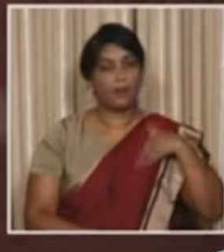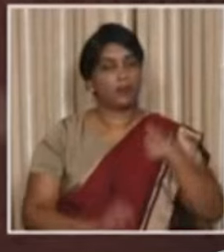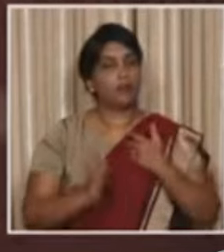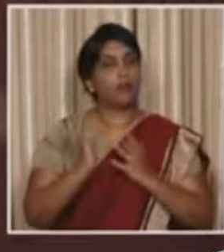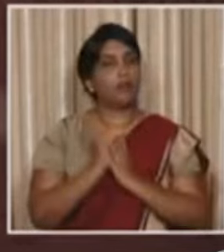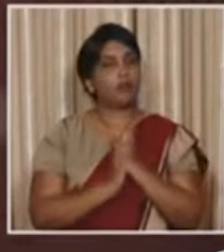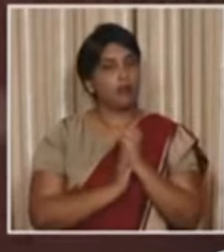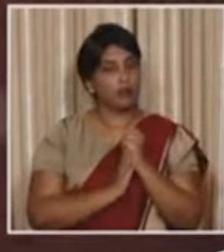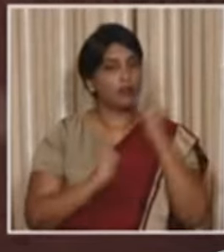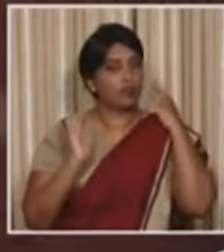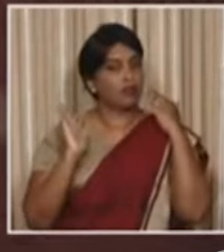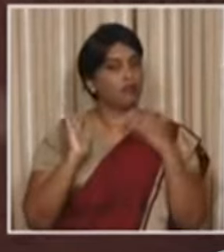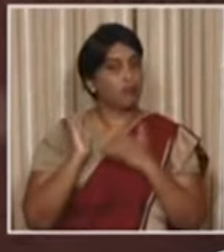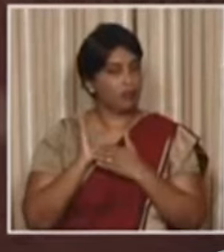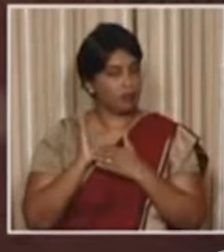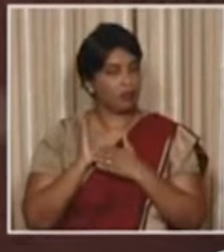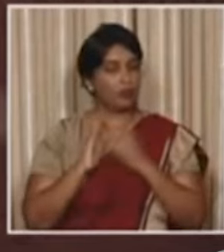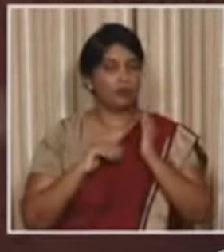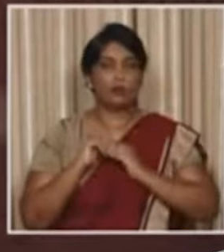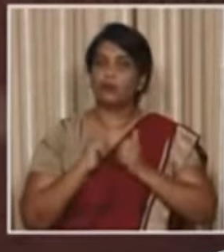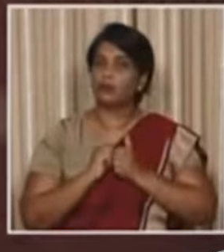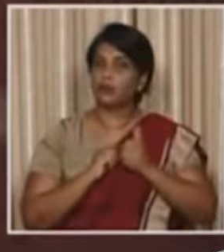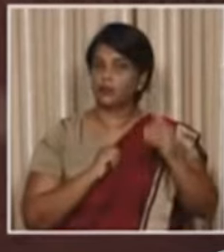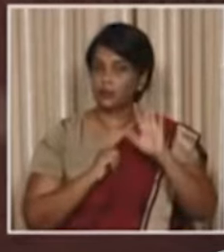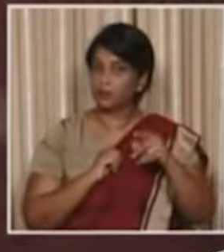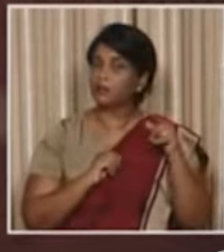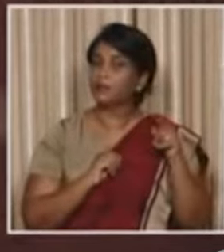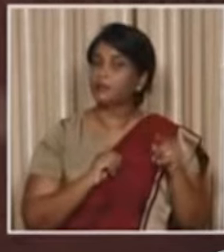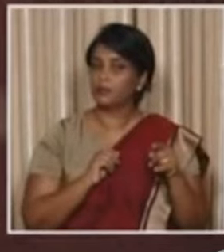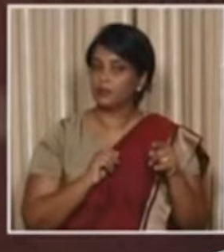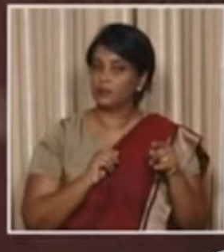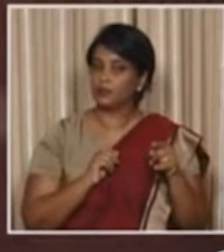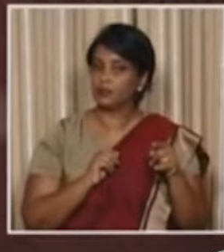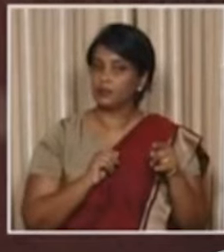usually expressed as involving the